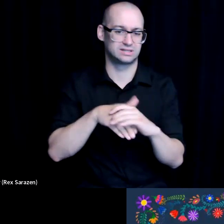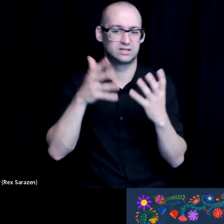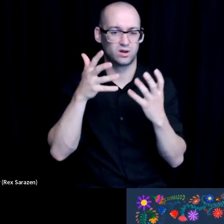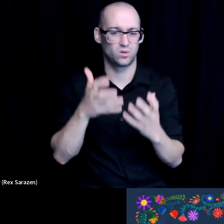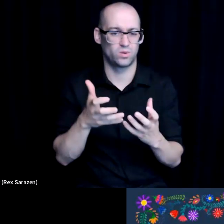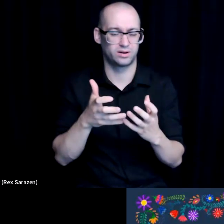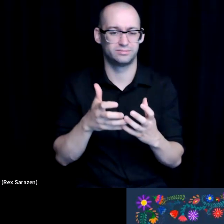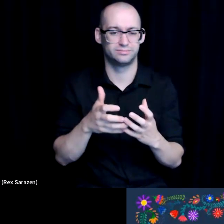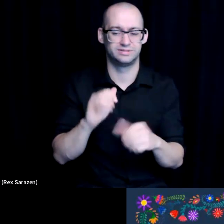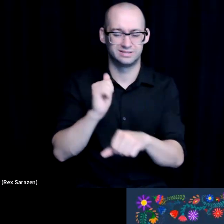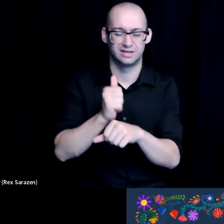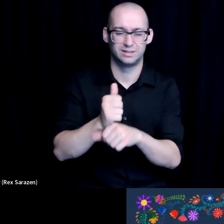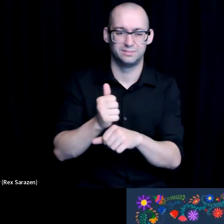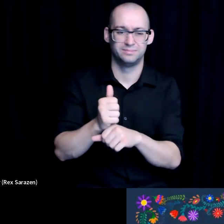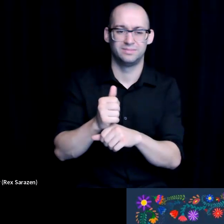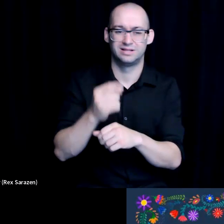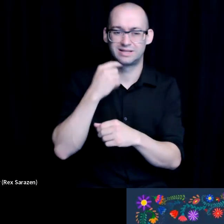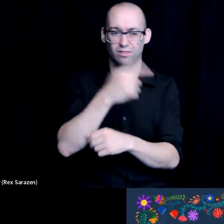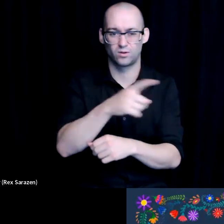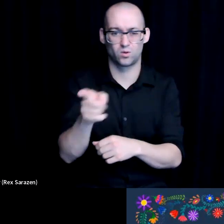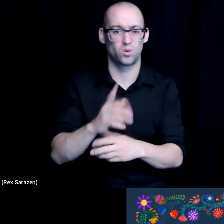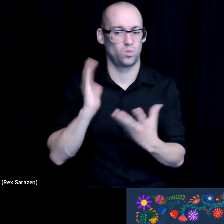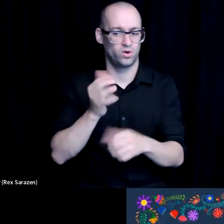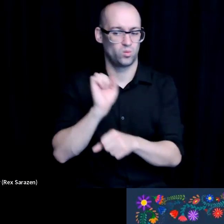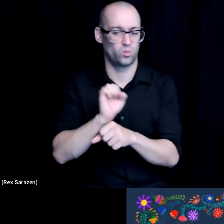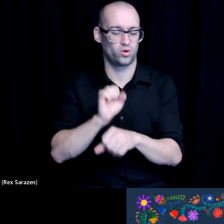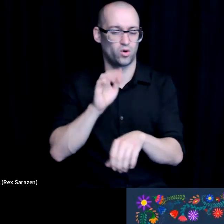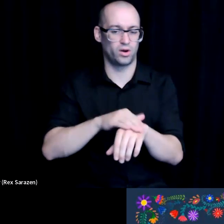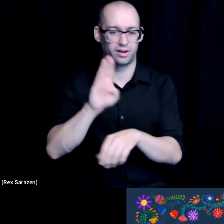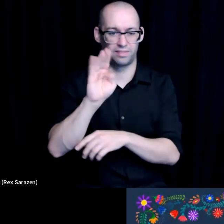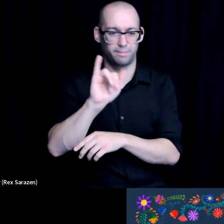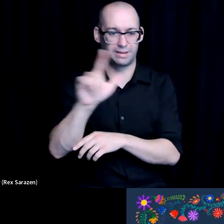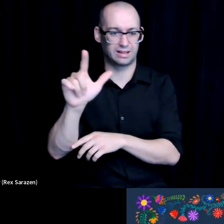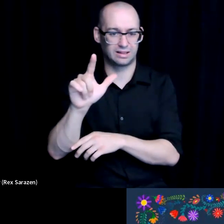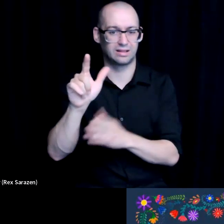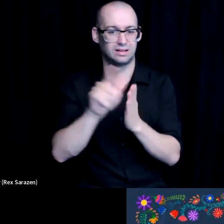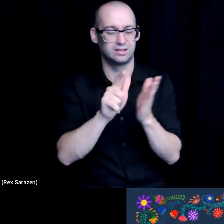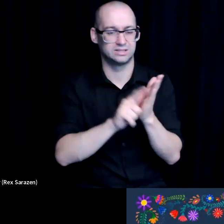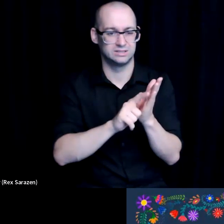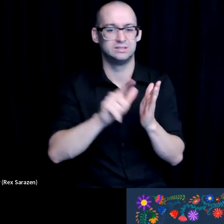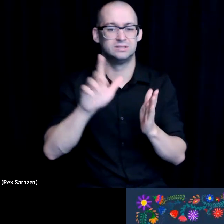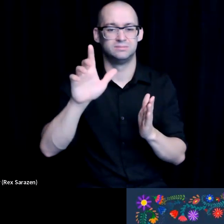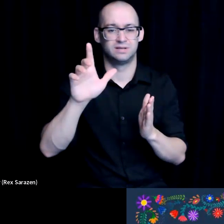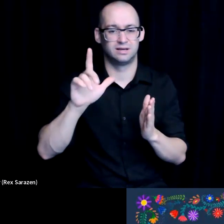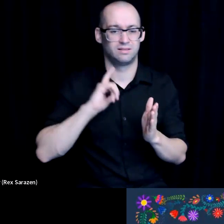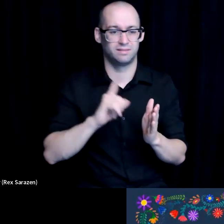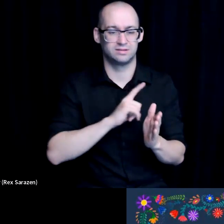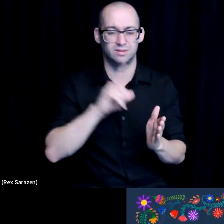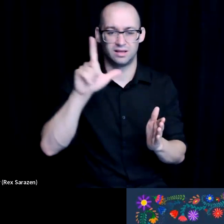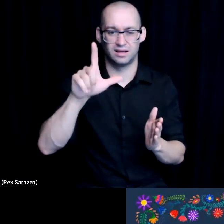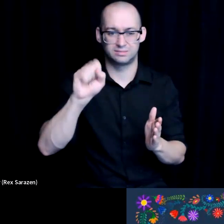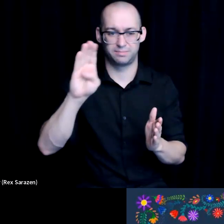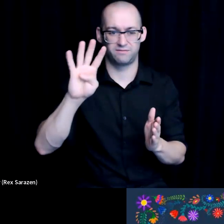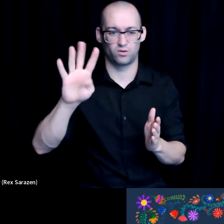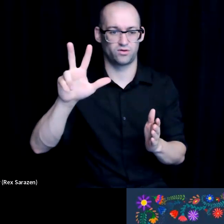plug in here that we are actually working on a bill, a legislative vehicle, SB 435, for the state to start